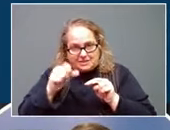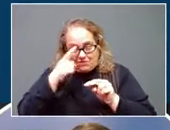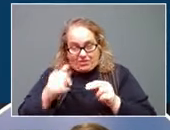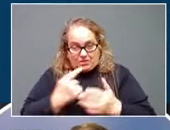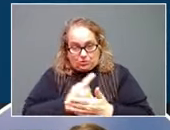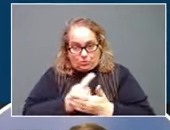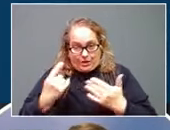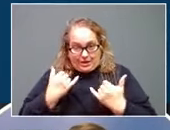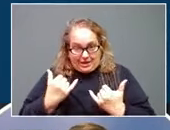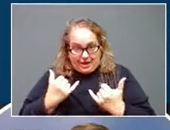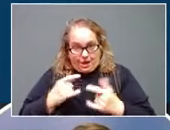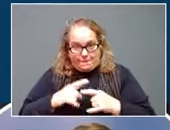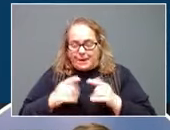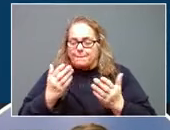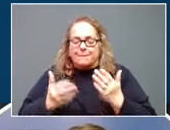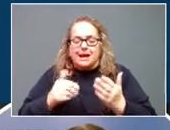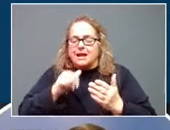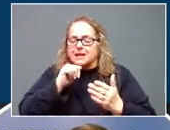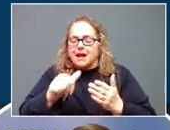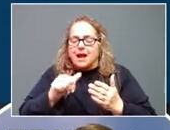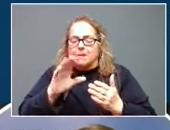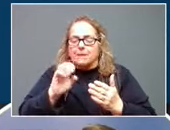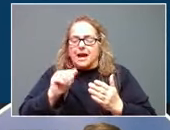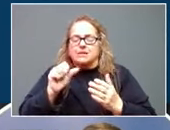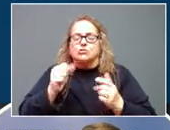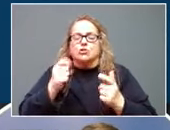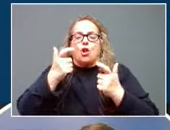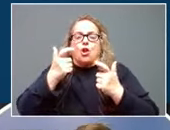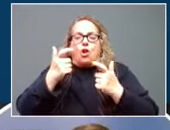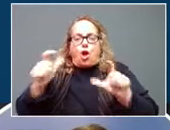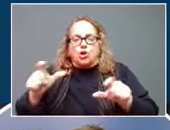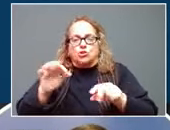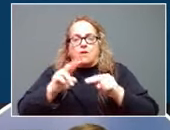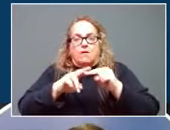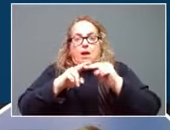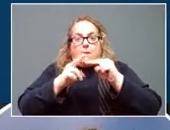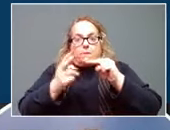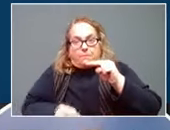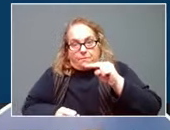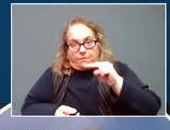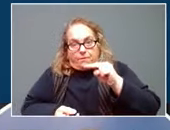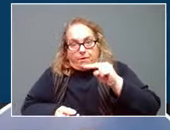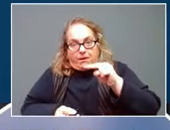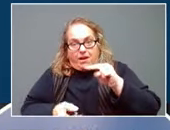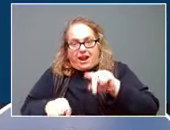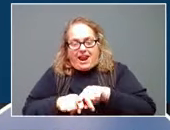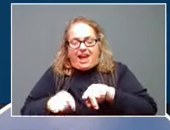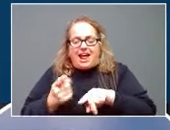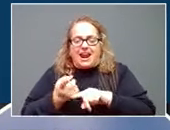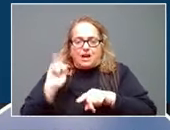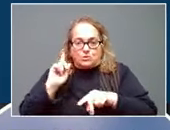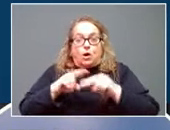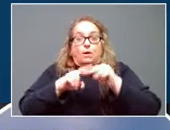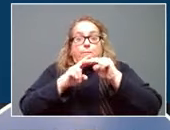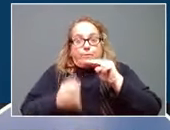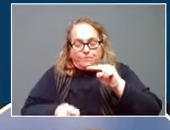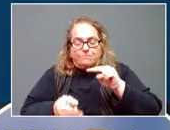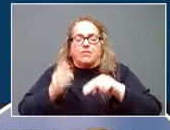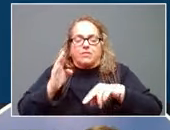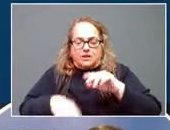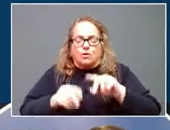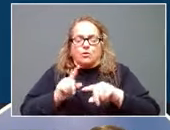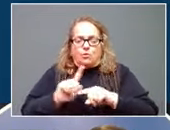it may not be as large of a fall off to last week as last week was to the week before. We're also